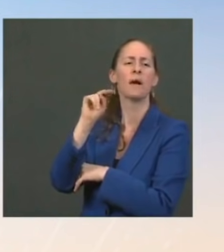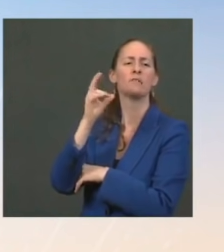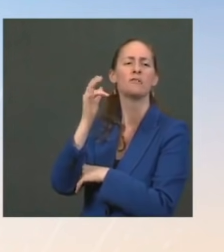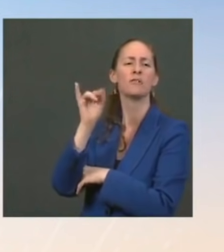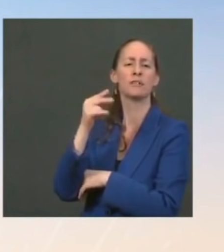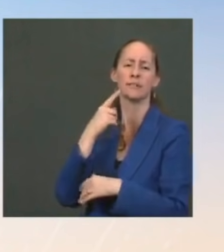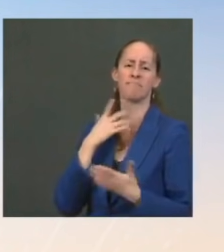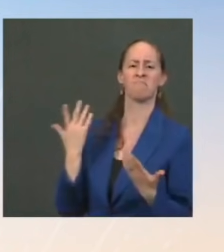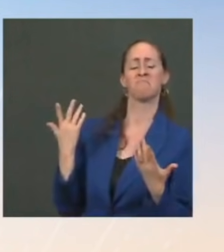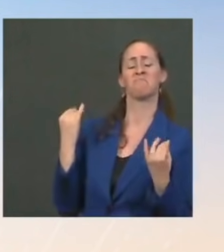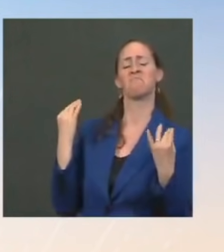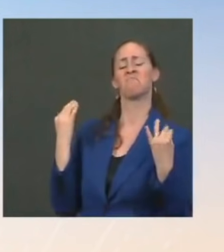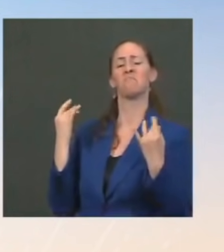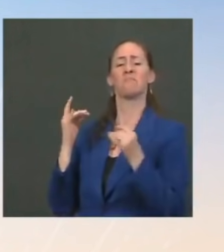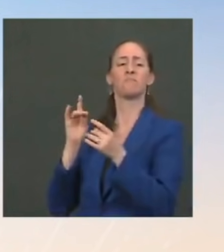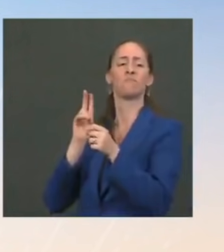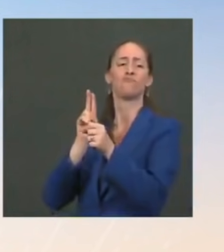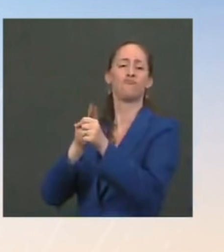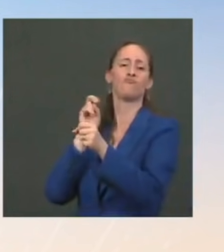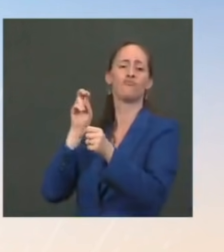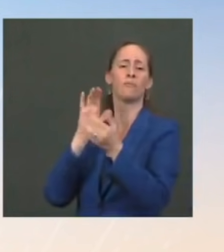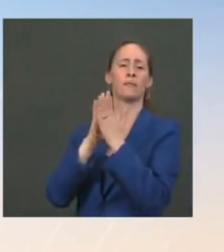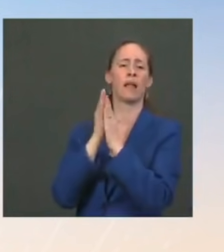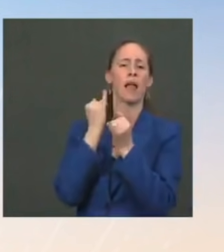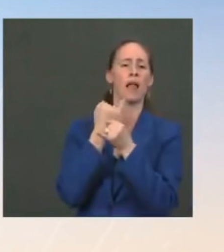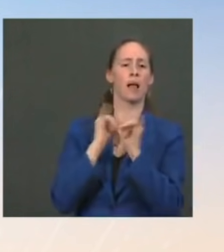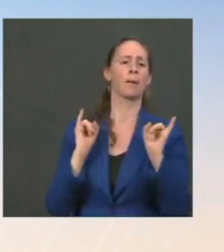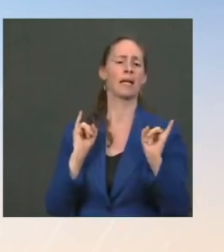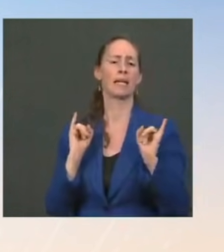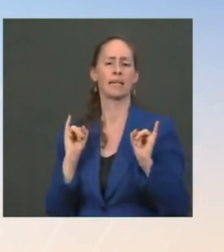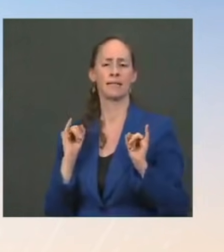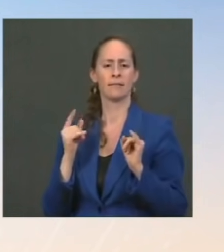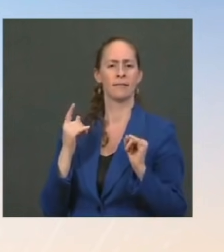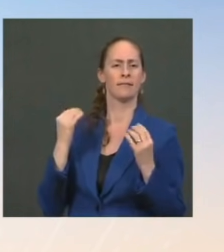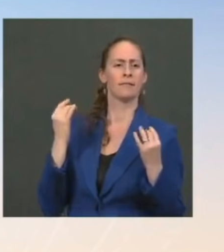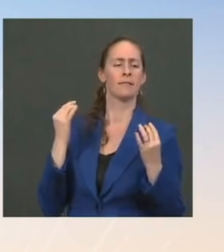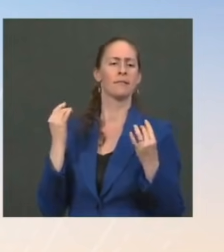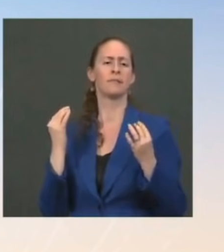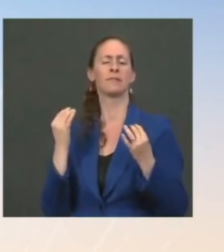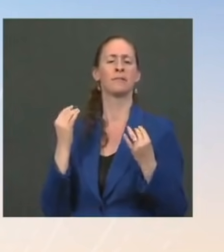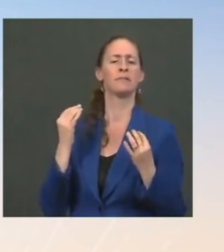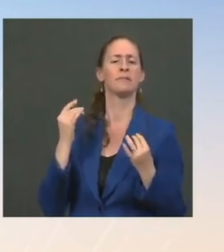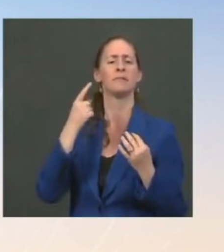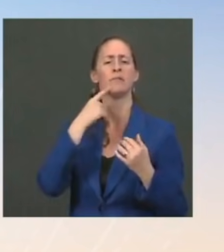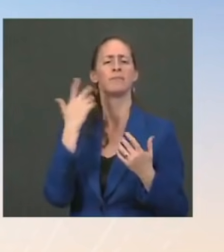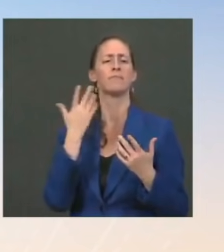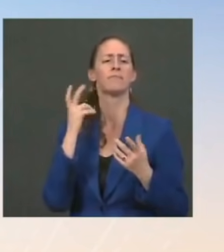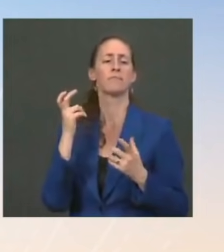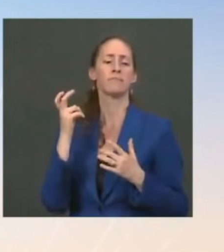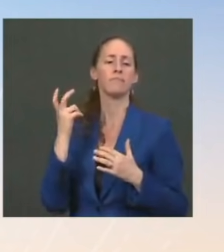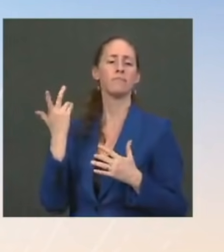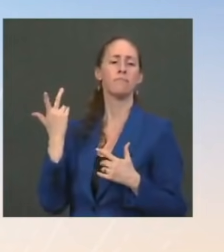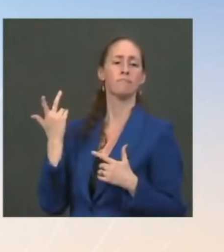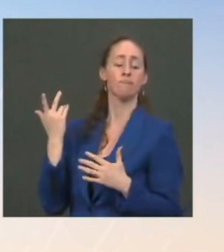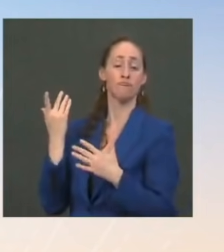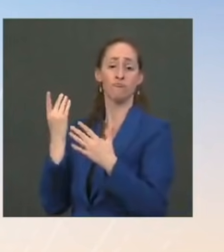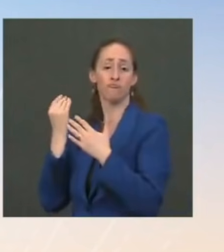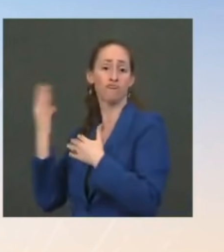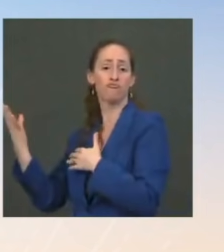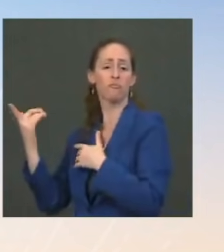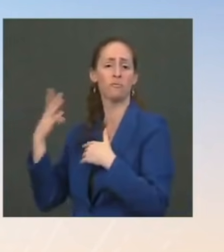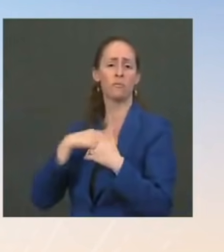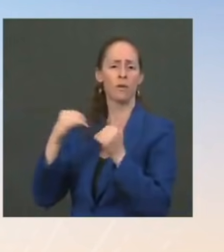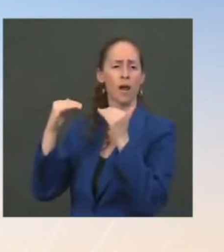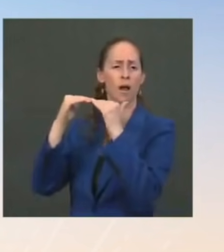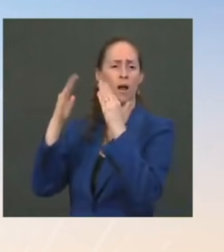to confirm or to say that he had offered maybe to the White House and to maybe to Senate leadership that maybe